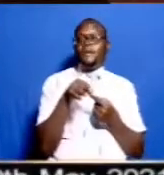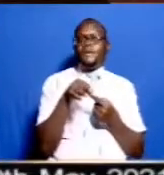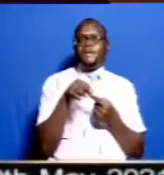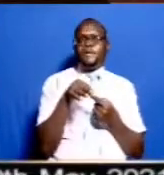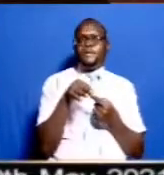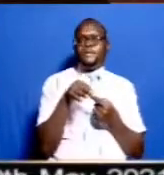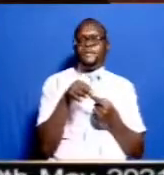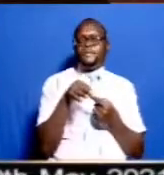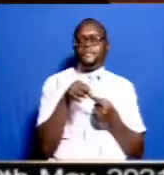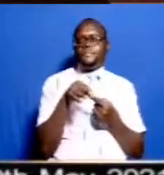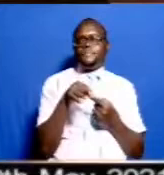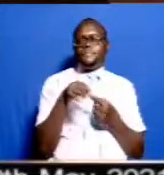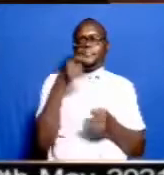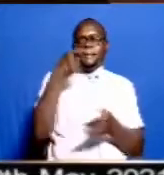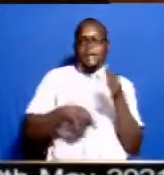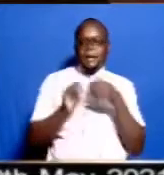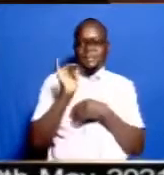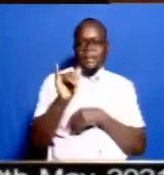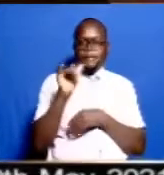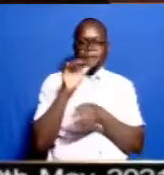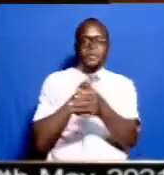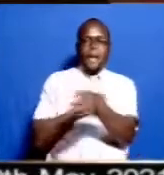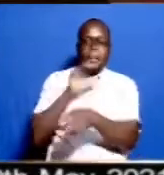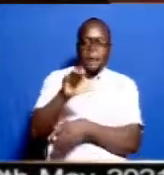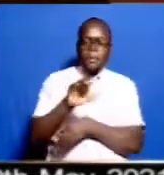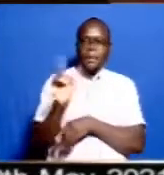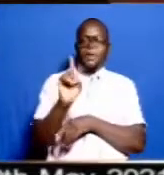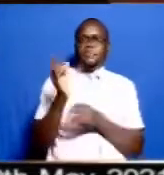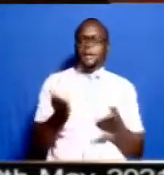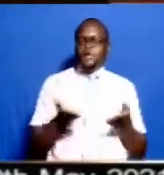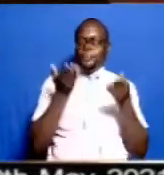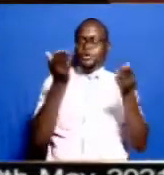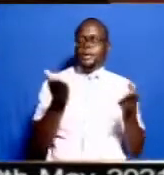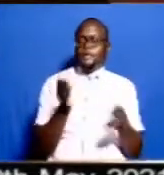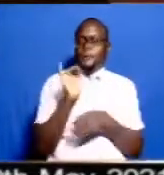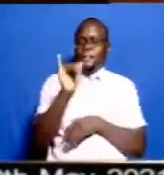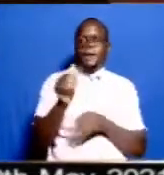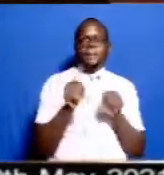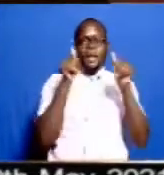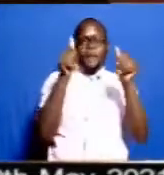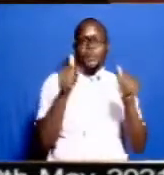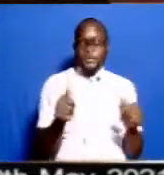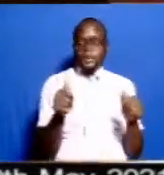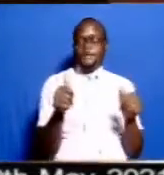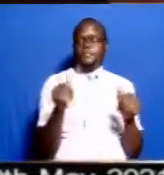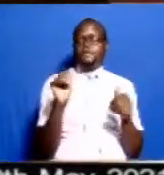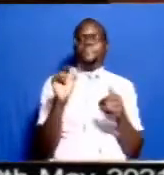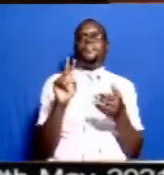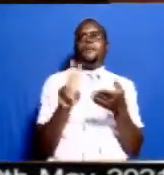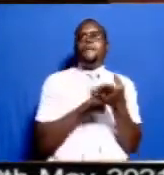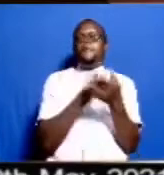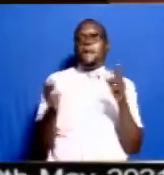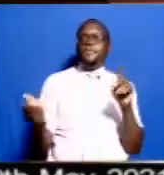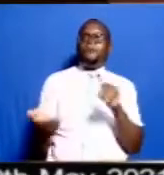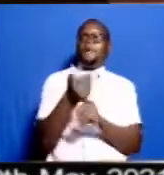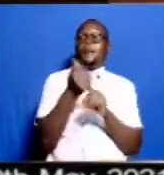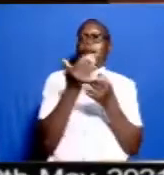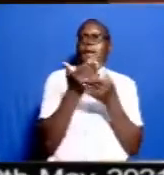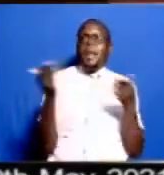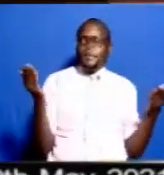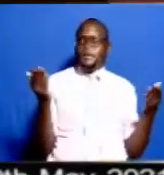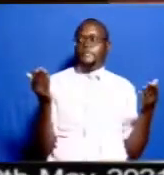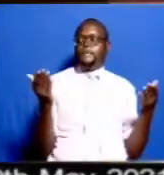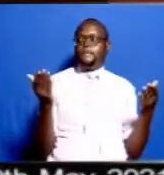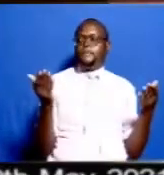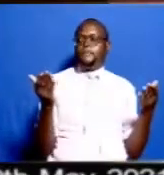of the income tax that empowers the minister to issue such a notice, and failing to find any impediment to